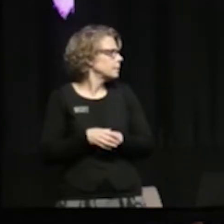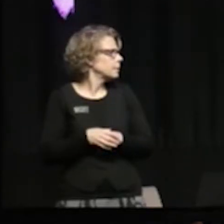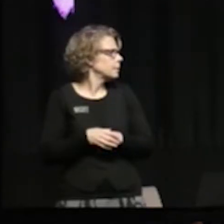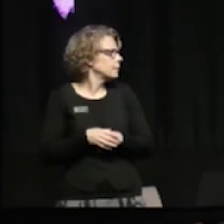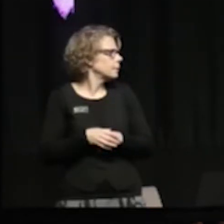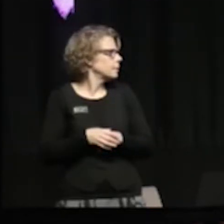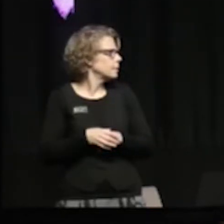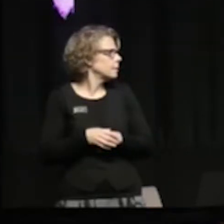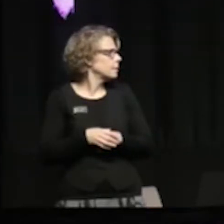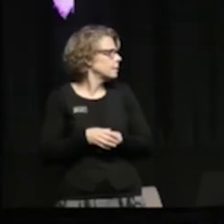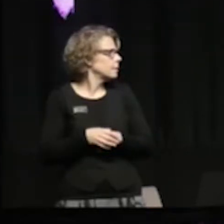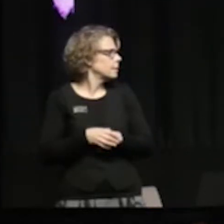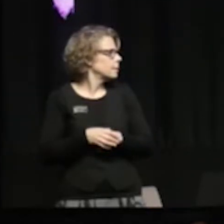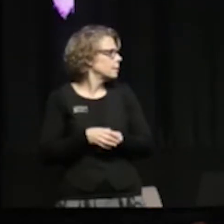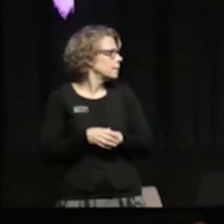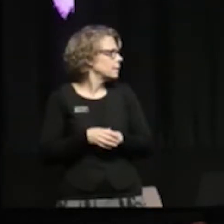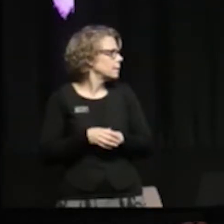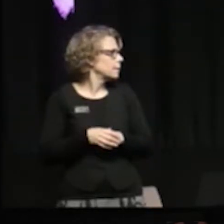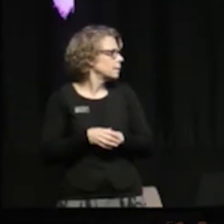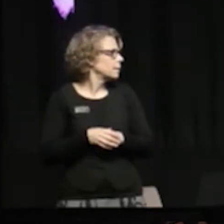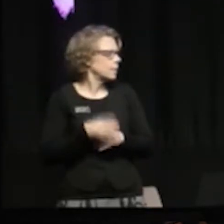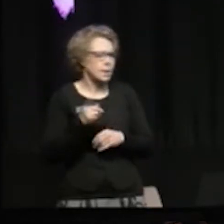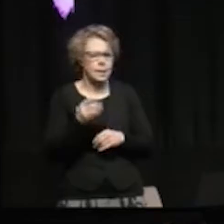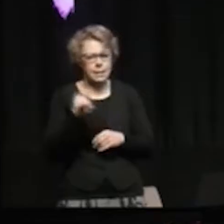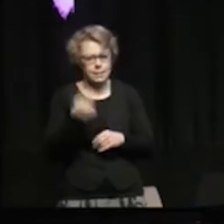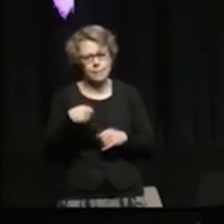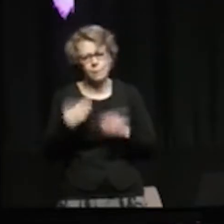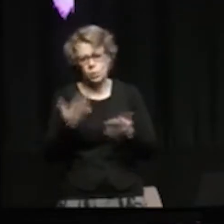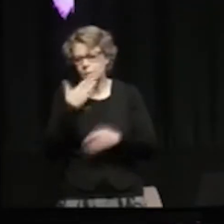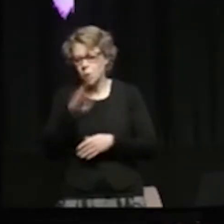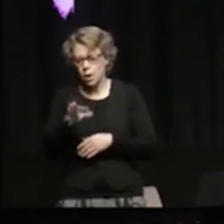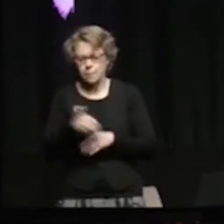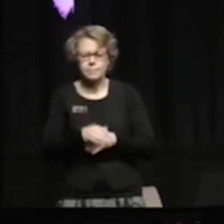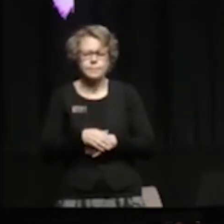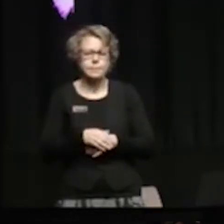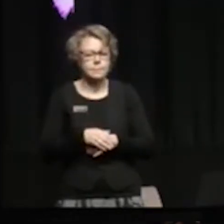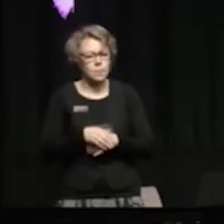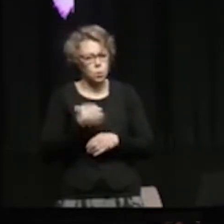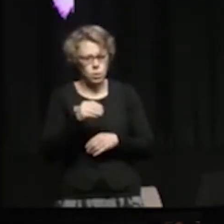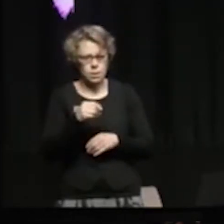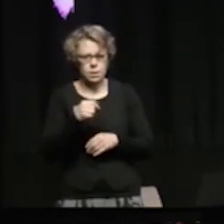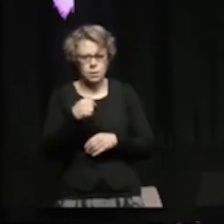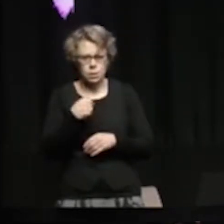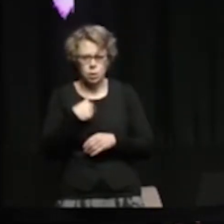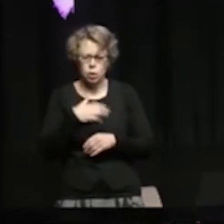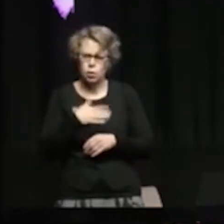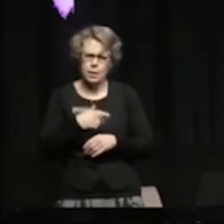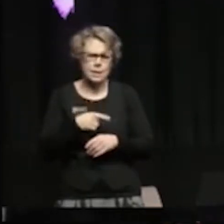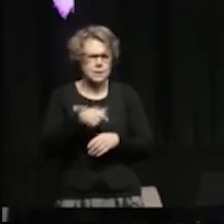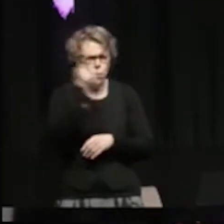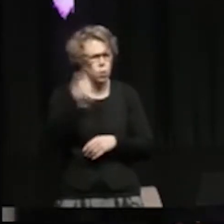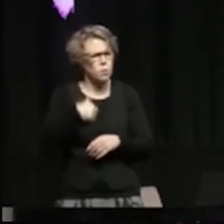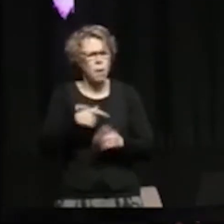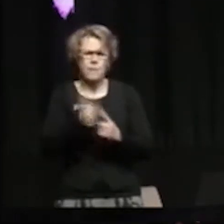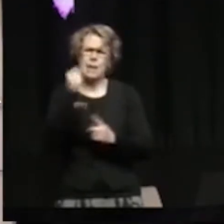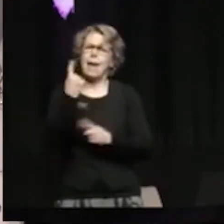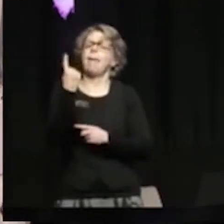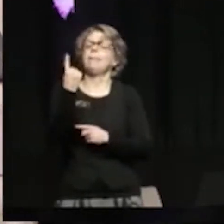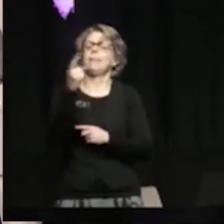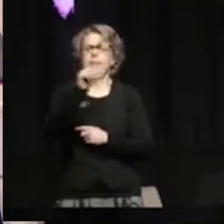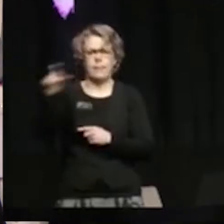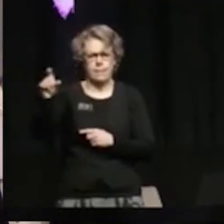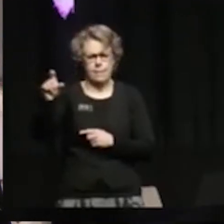Okay, thank you. Is it? Yes, Aha. absolutely. Okay. Katrin. Okay, thank you. Well, I think it's hard to pinpoint just one